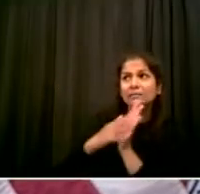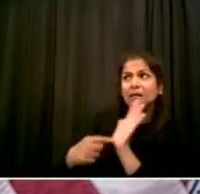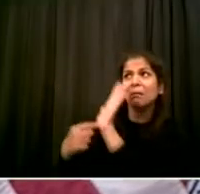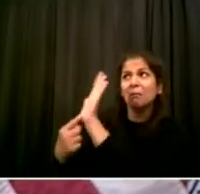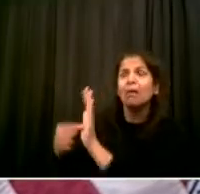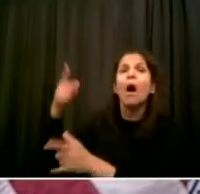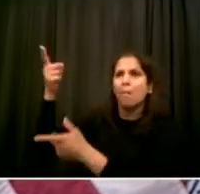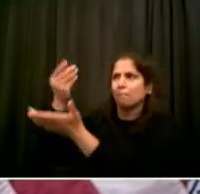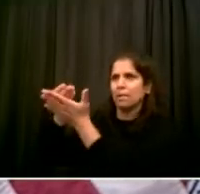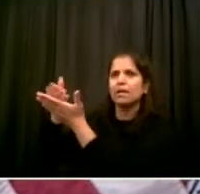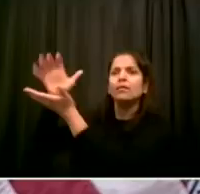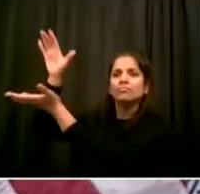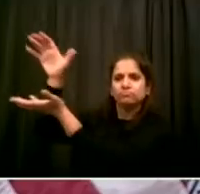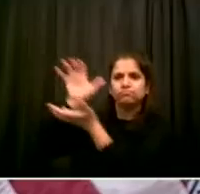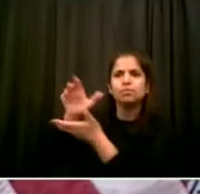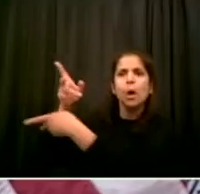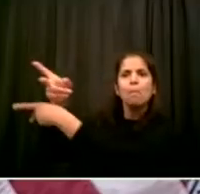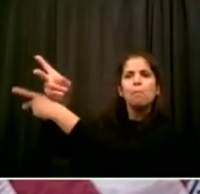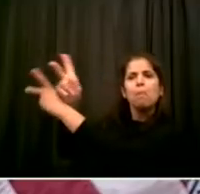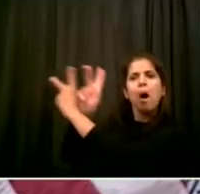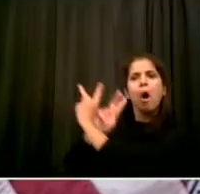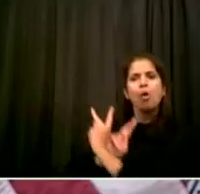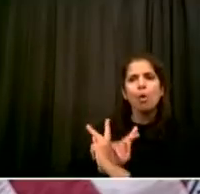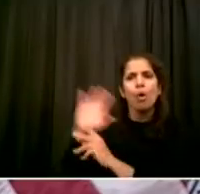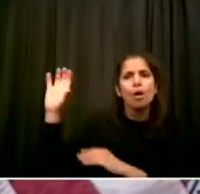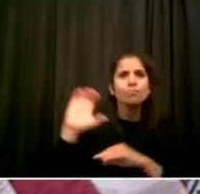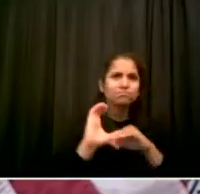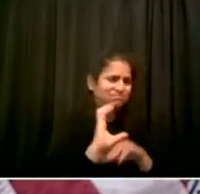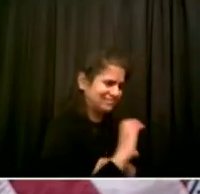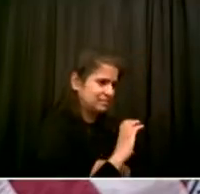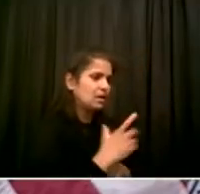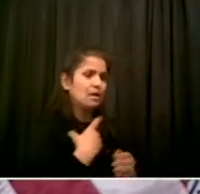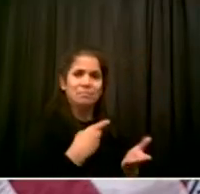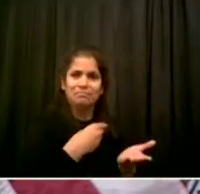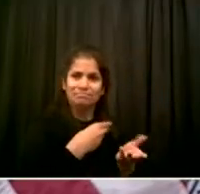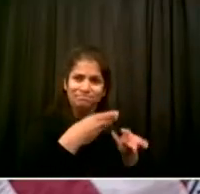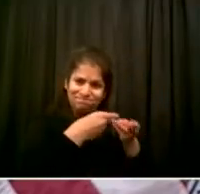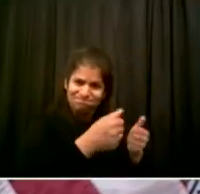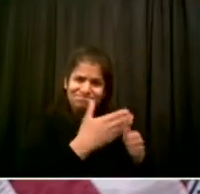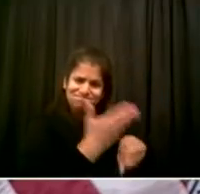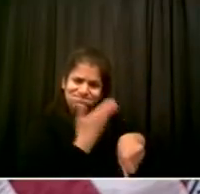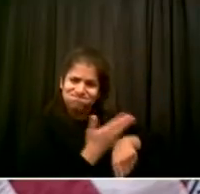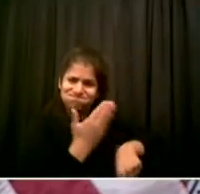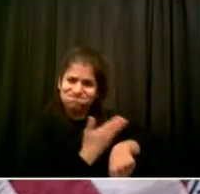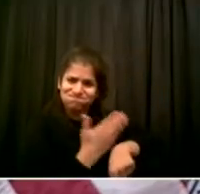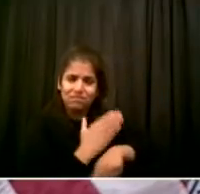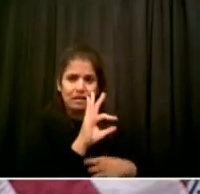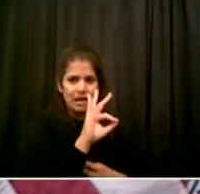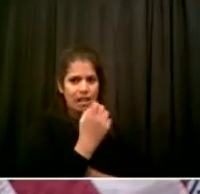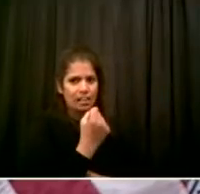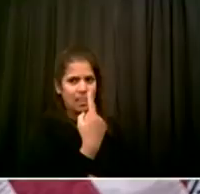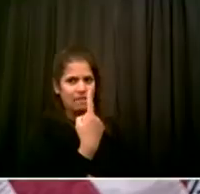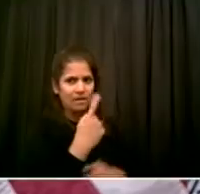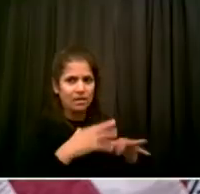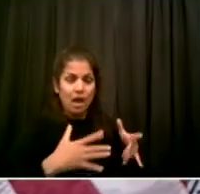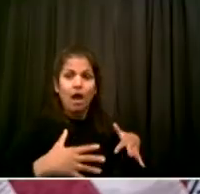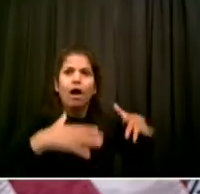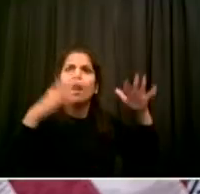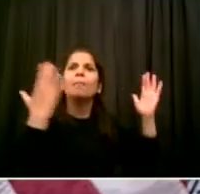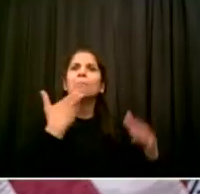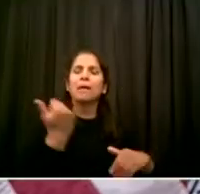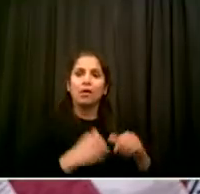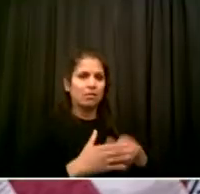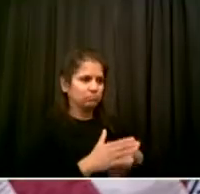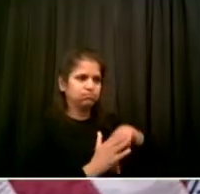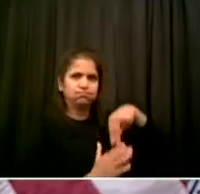crisis, got us to the point we were just a few months ago before this pandemic, a strong city, economically strong, providing so much support